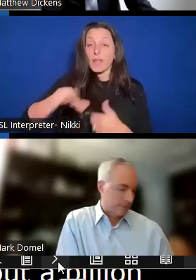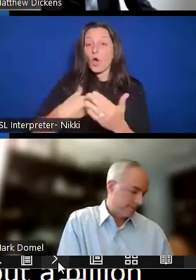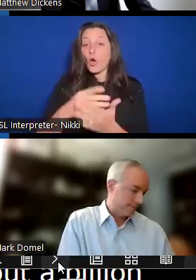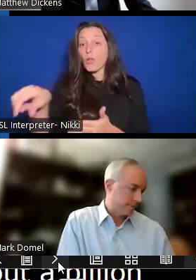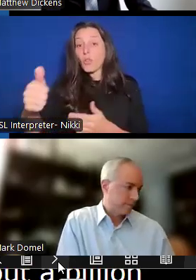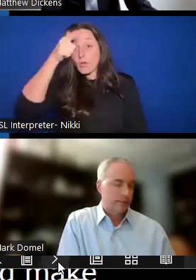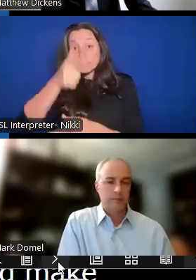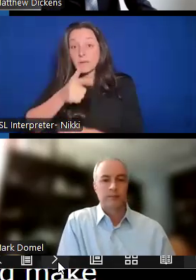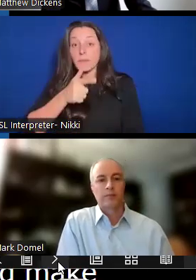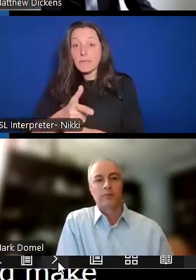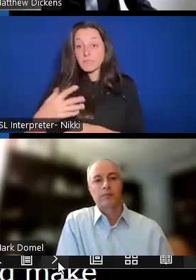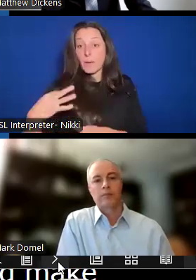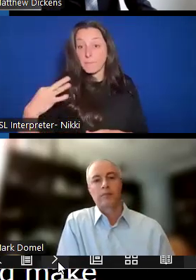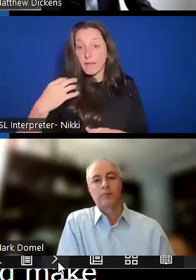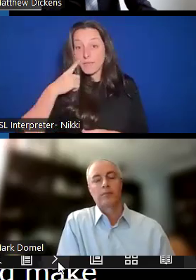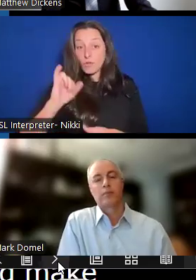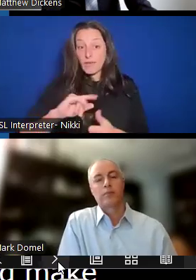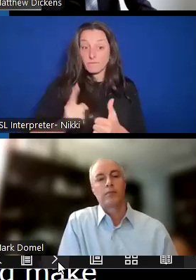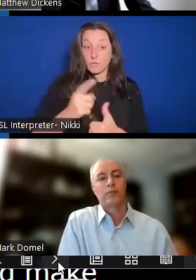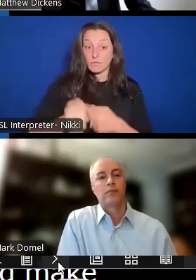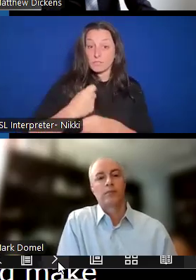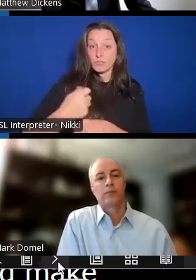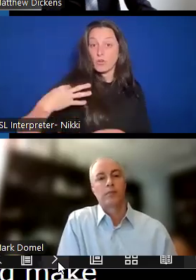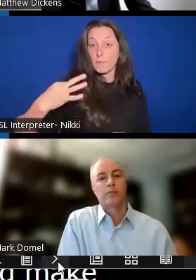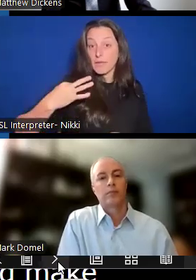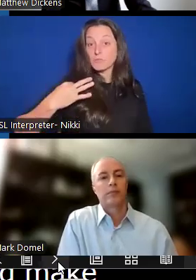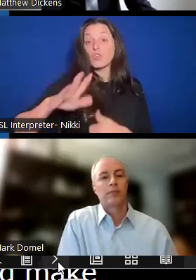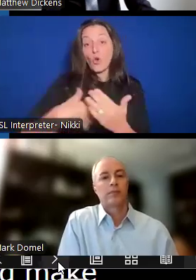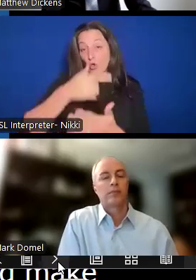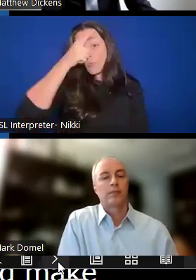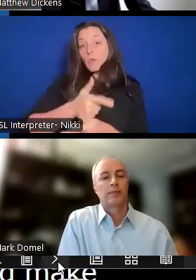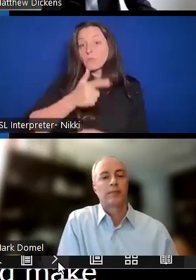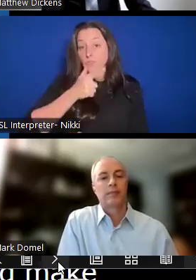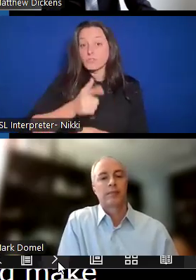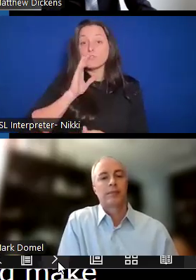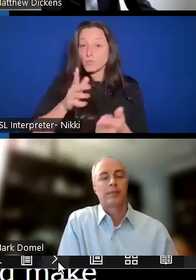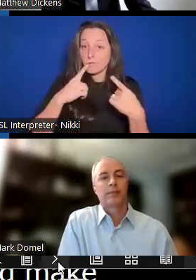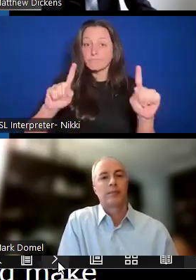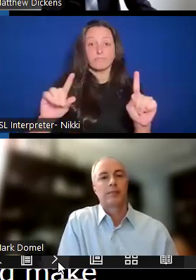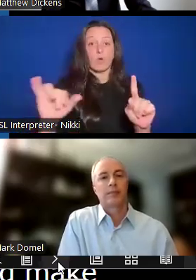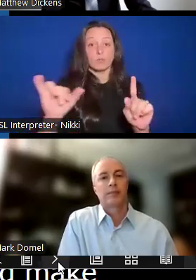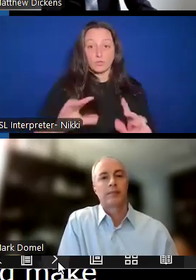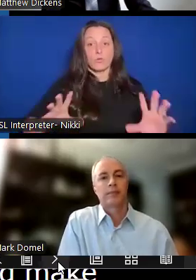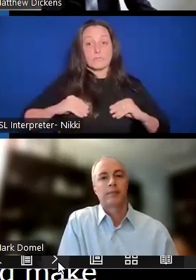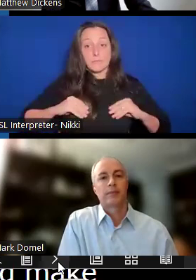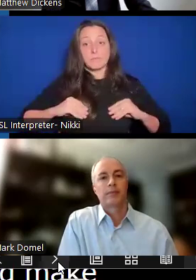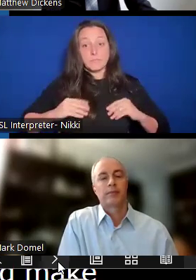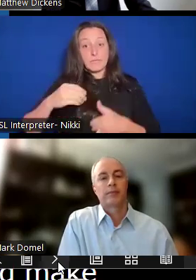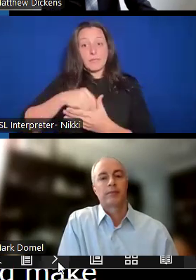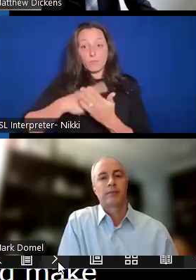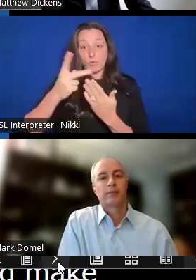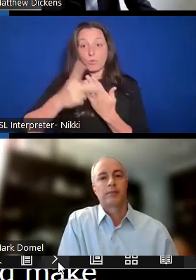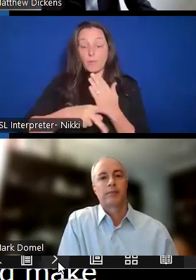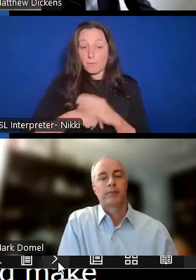during this first year application will be accepted with them. So that means, for example,